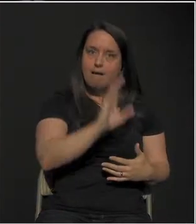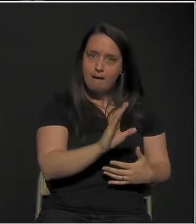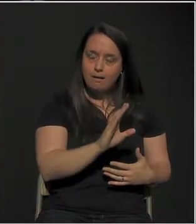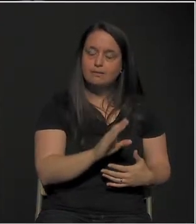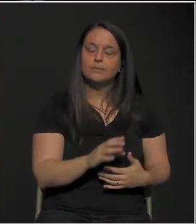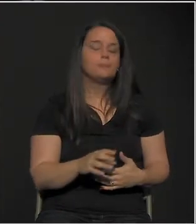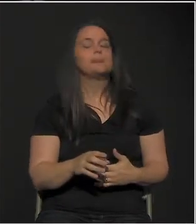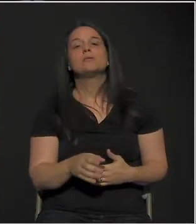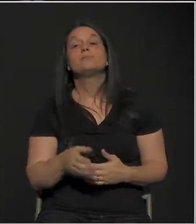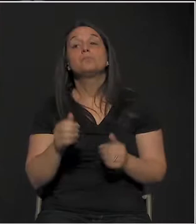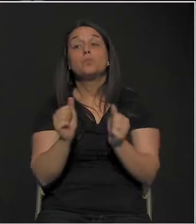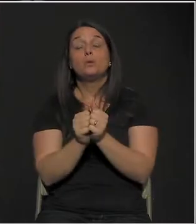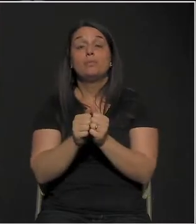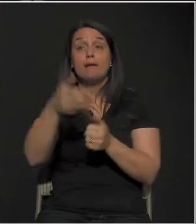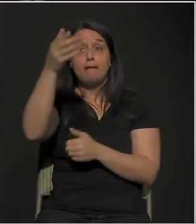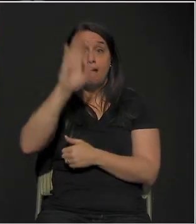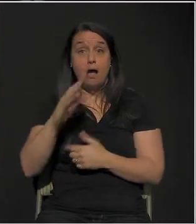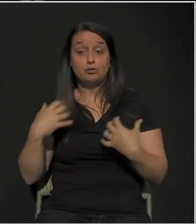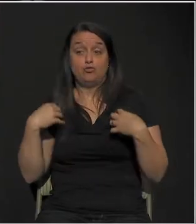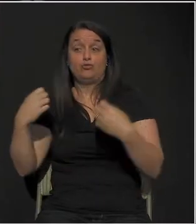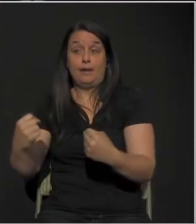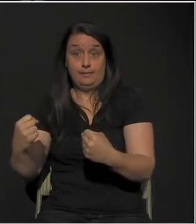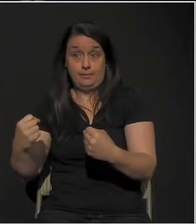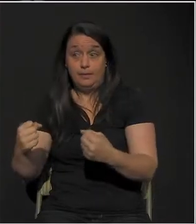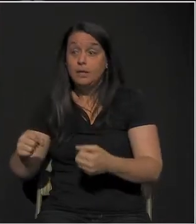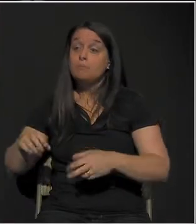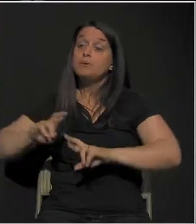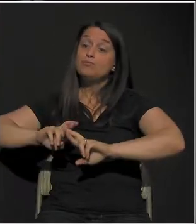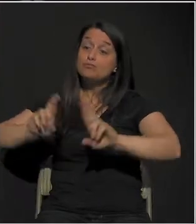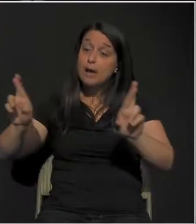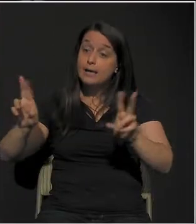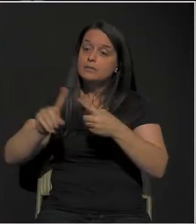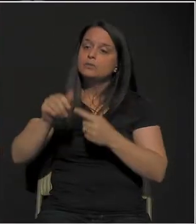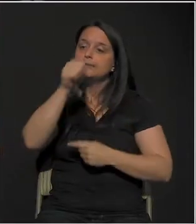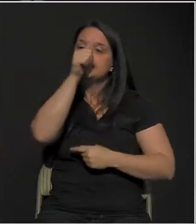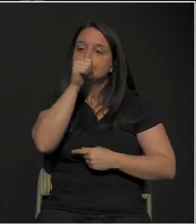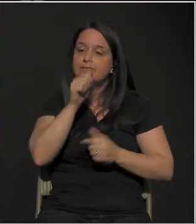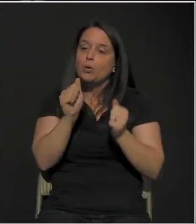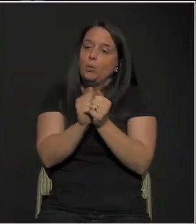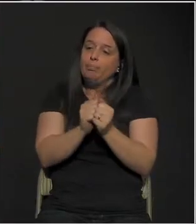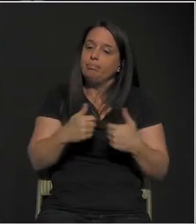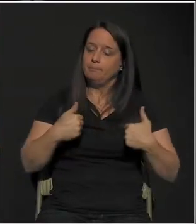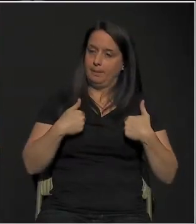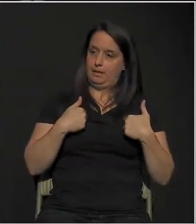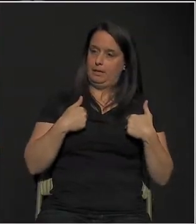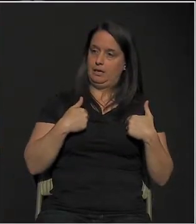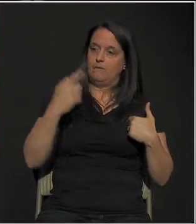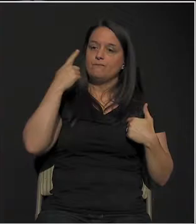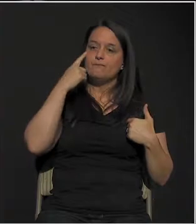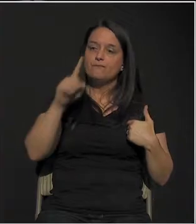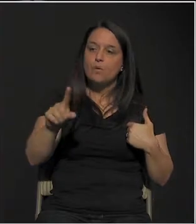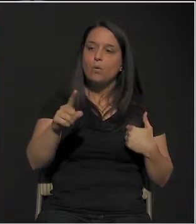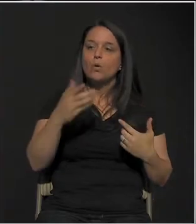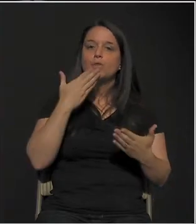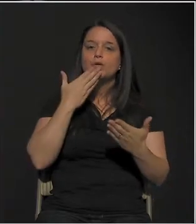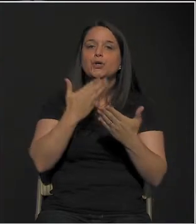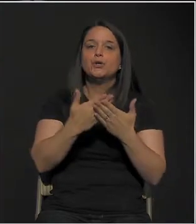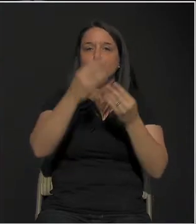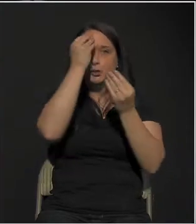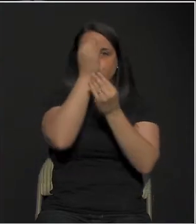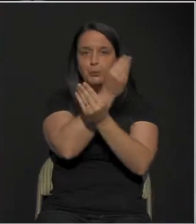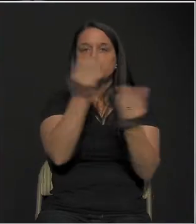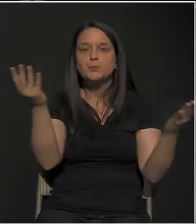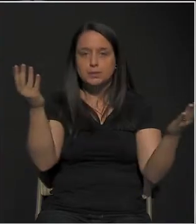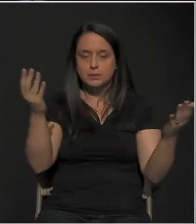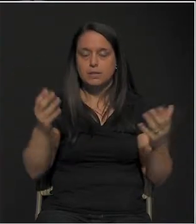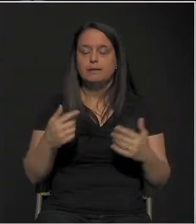strength God gives you, be ready to suffer with me for the sake of the good news. I love this verse